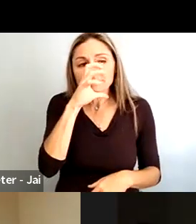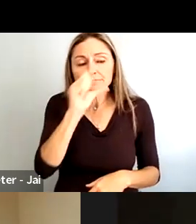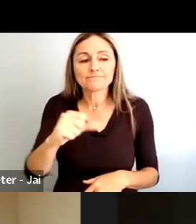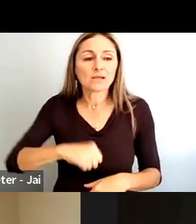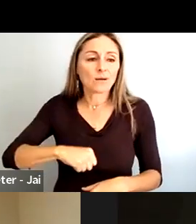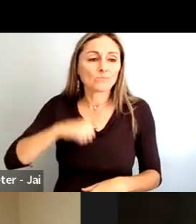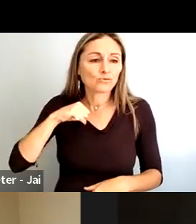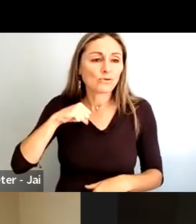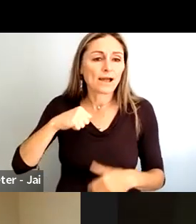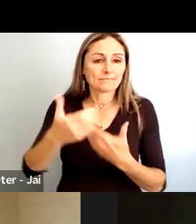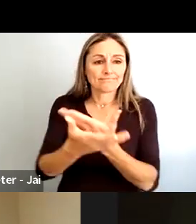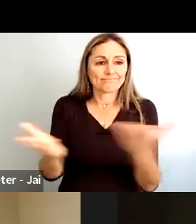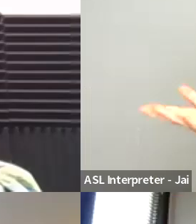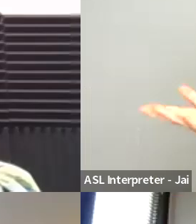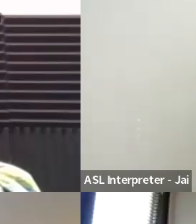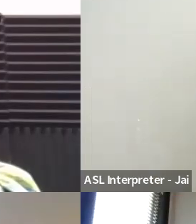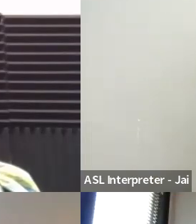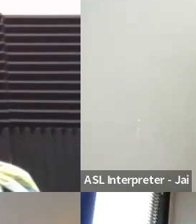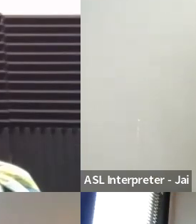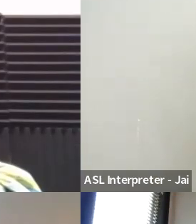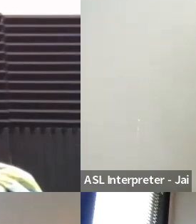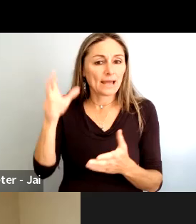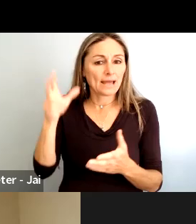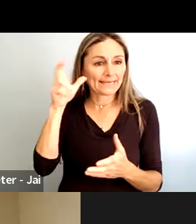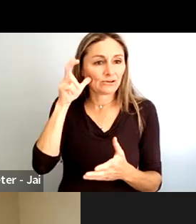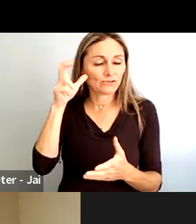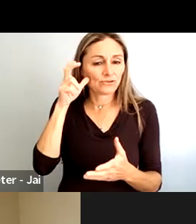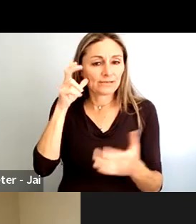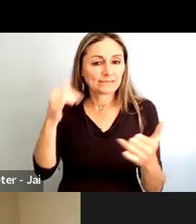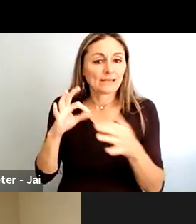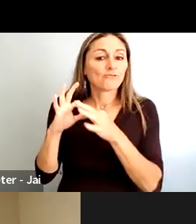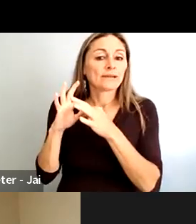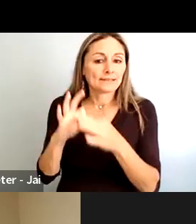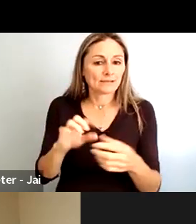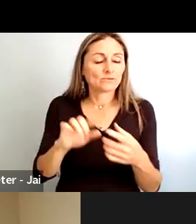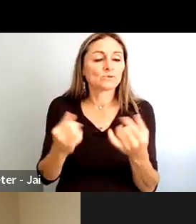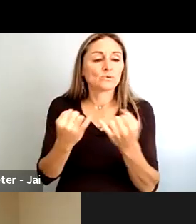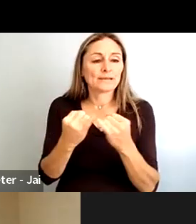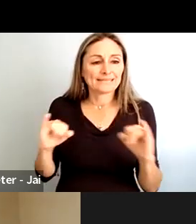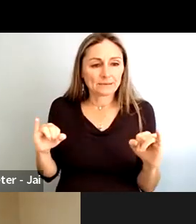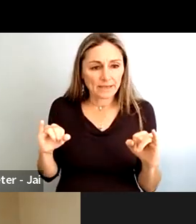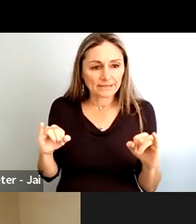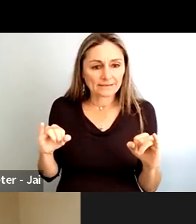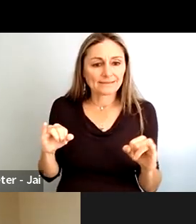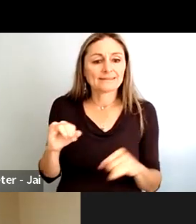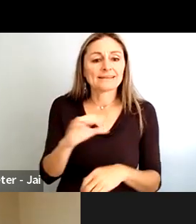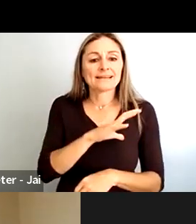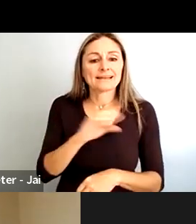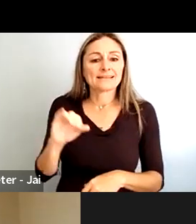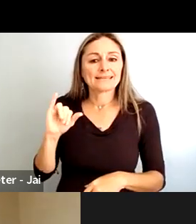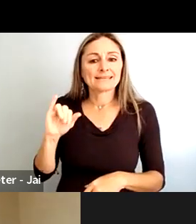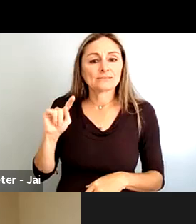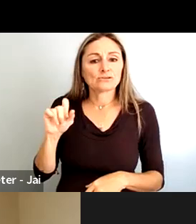proud of the discussion that I'm hearing here with regard to independent and independent